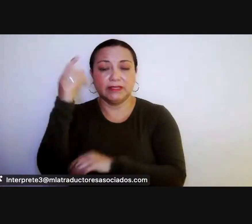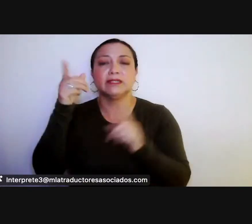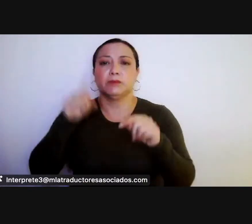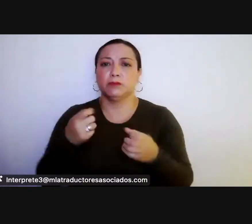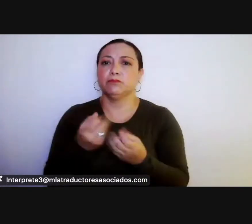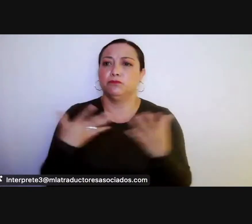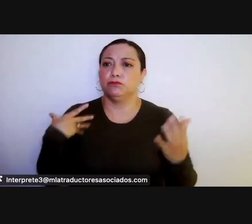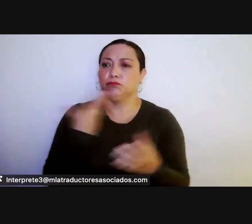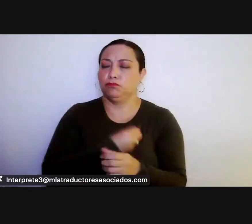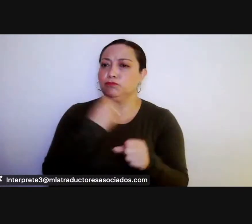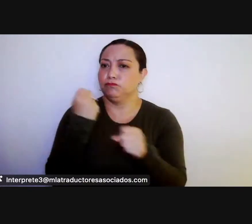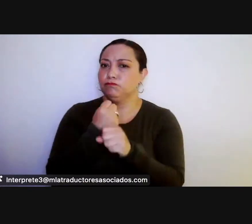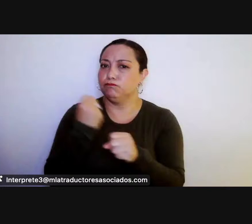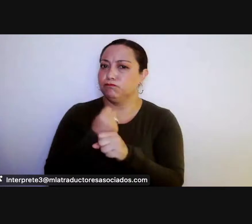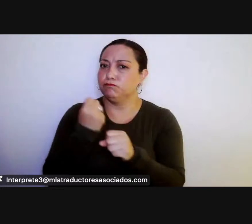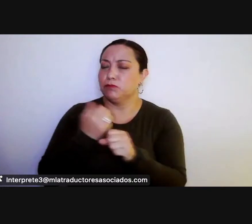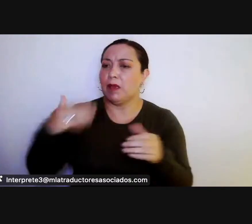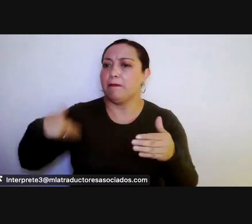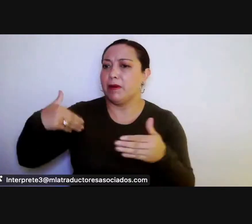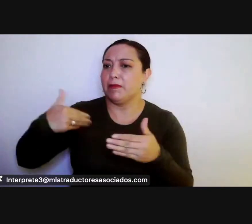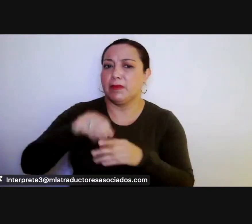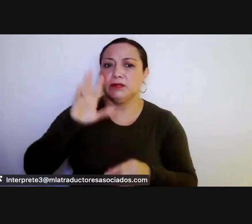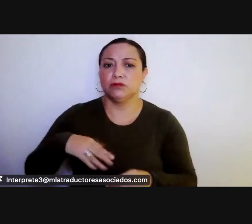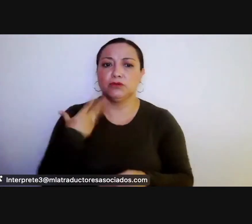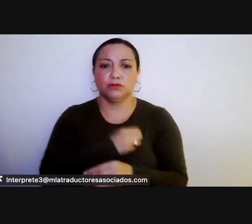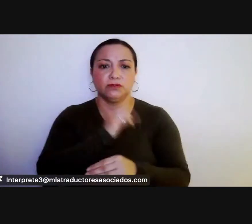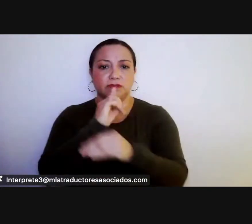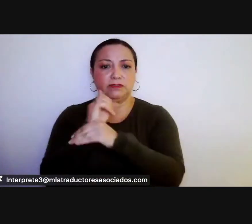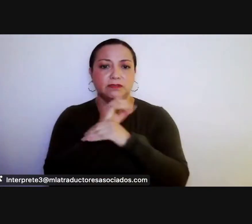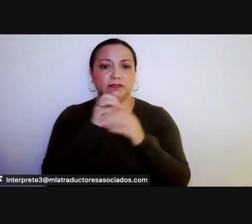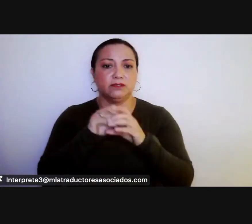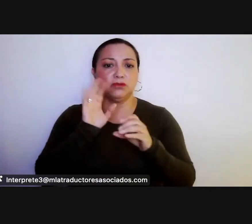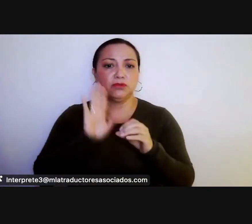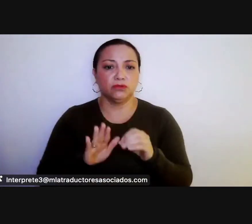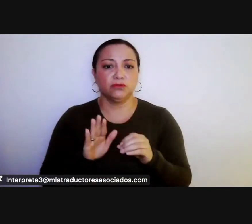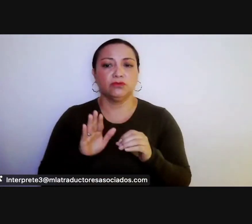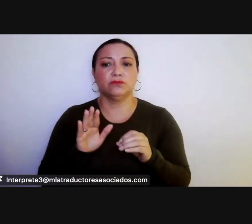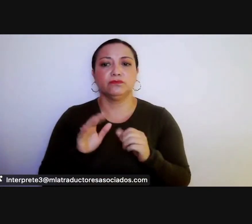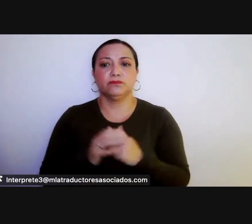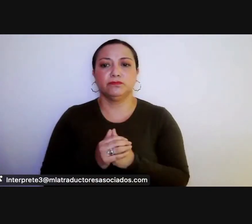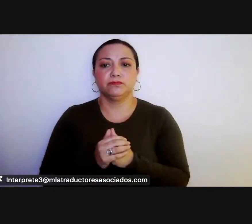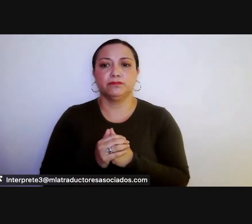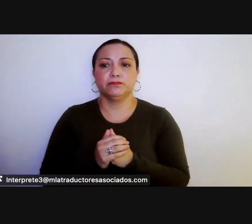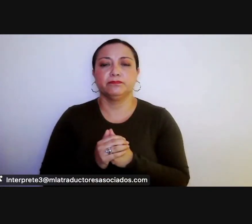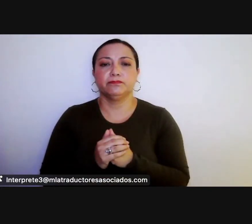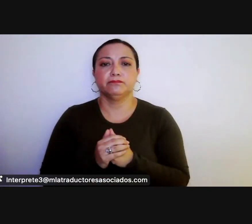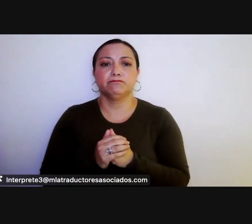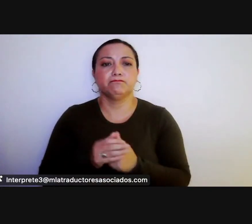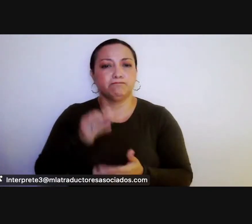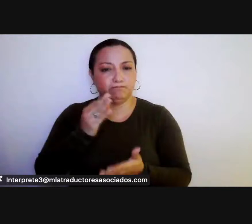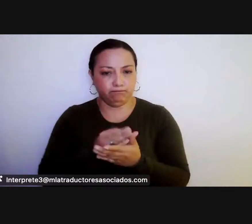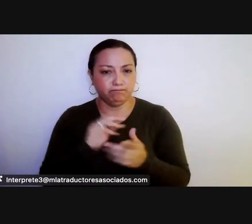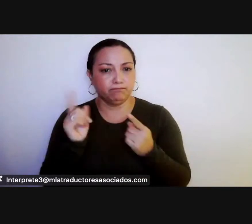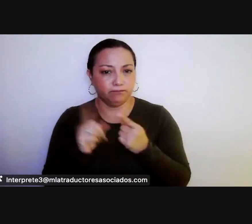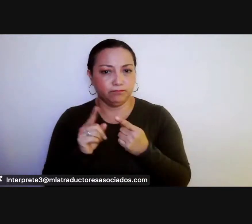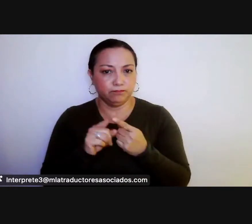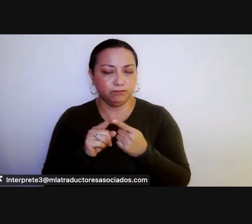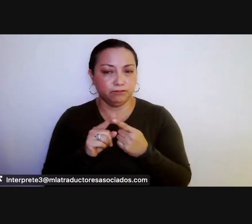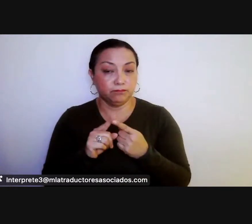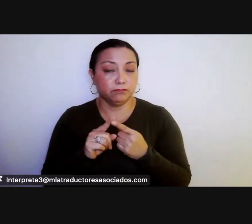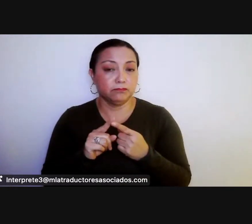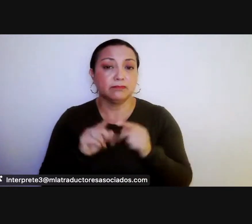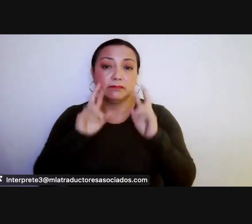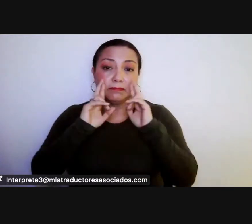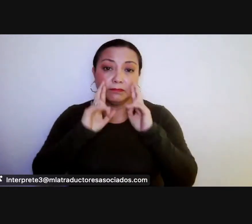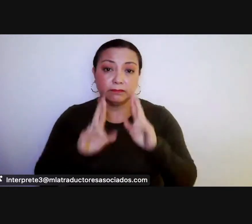center of what we work permanently from our institutions and our bureaus. The first